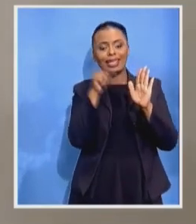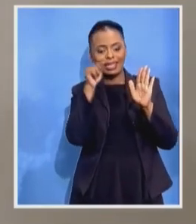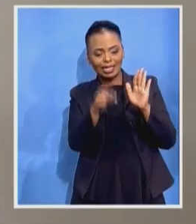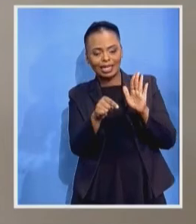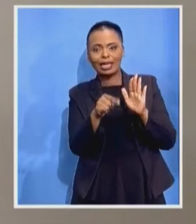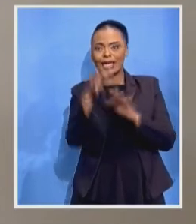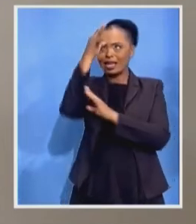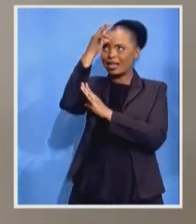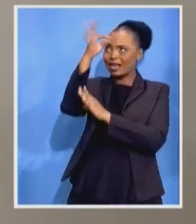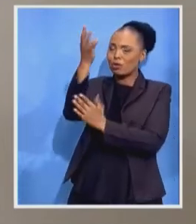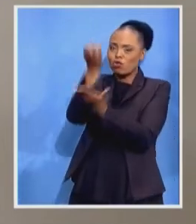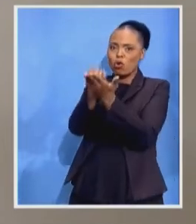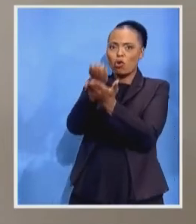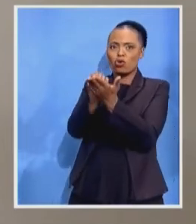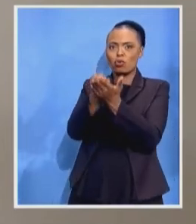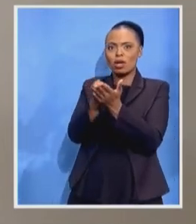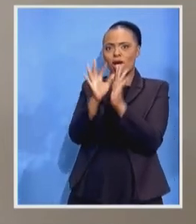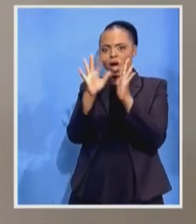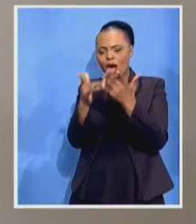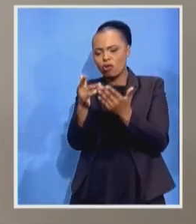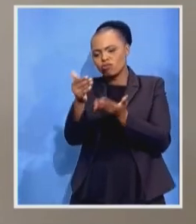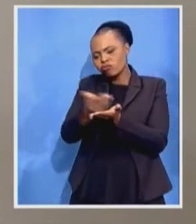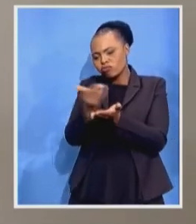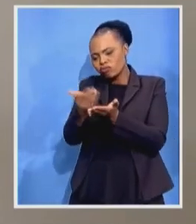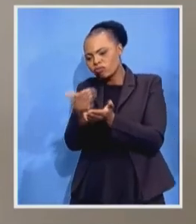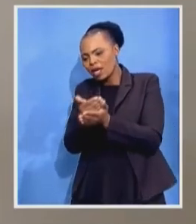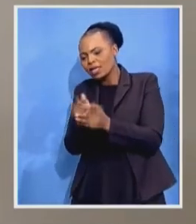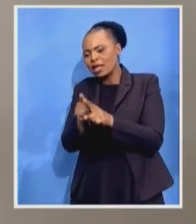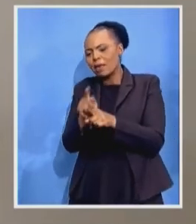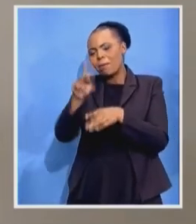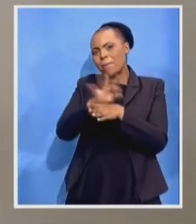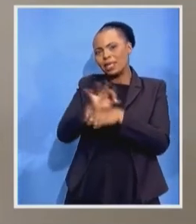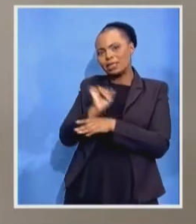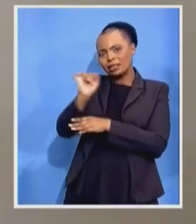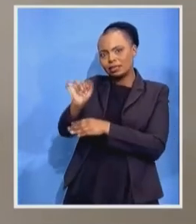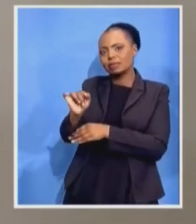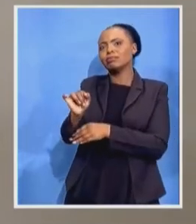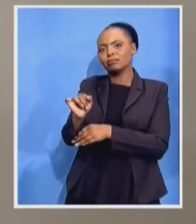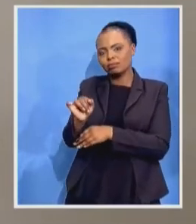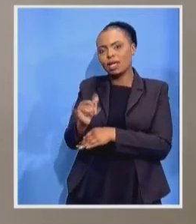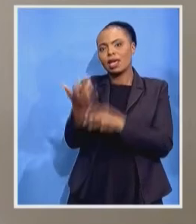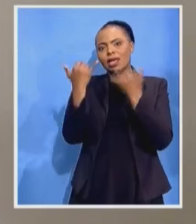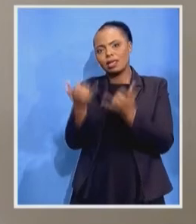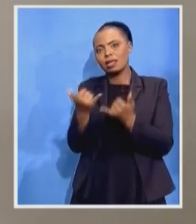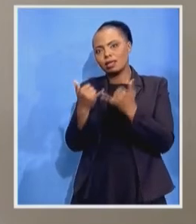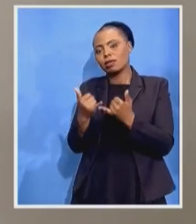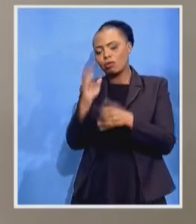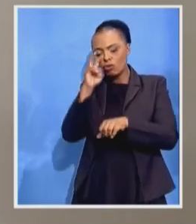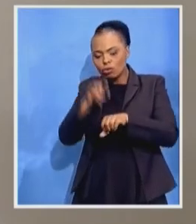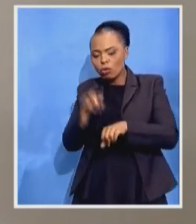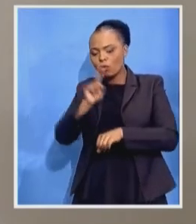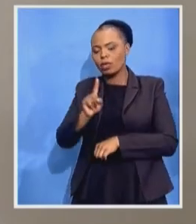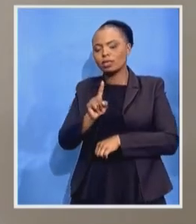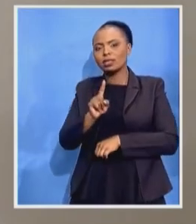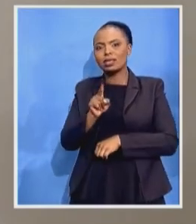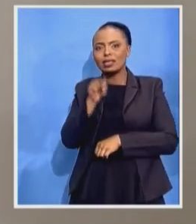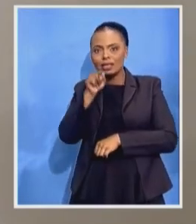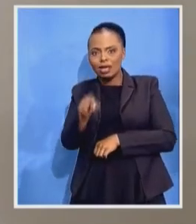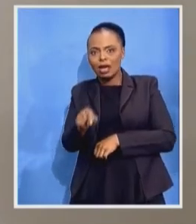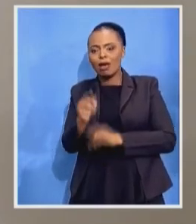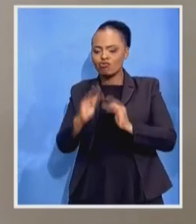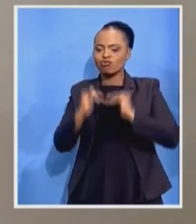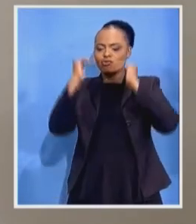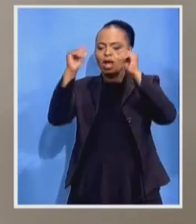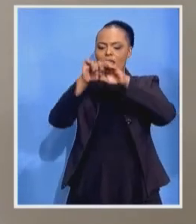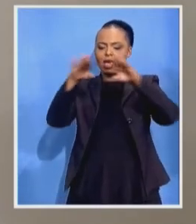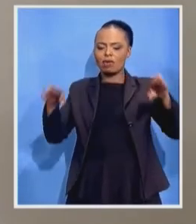plan lies in its potential to overcome the persisting high levels of inequality, unemployment, and